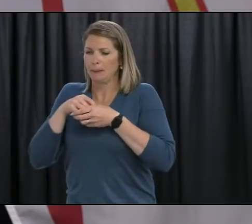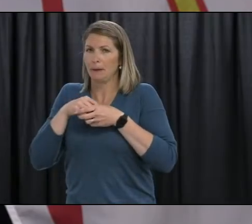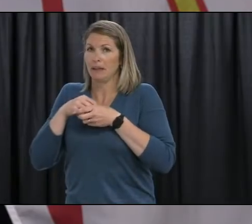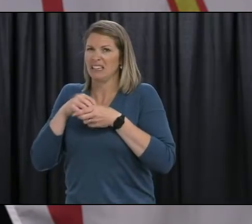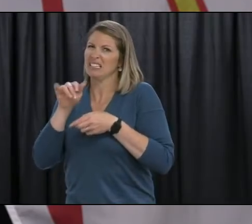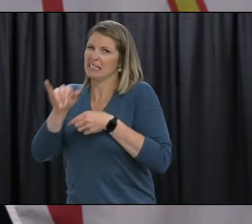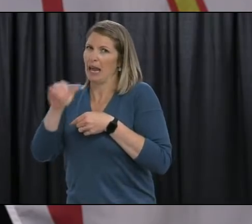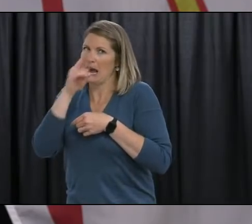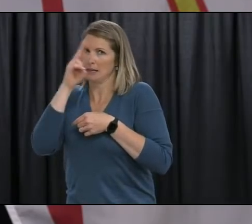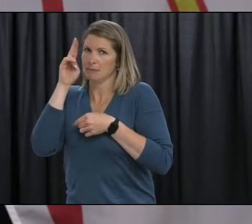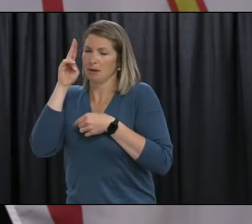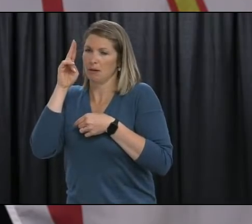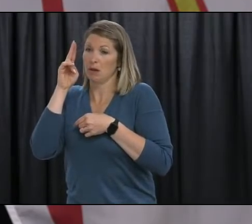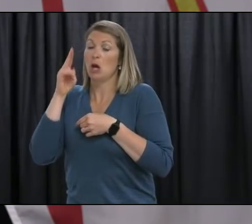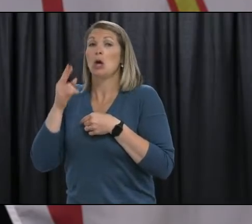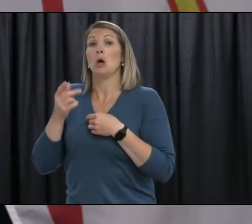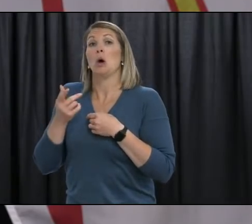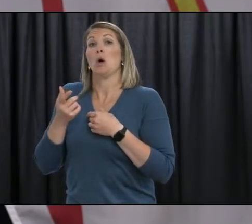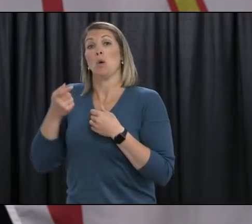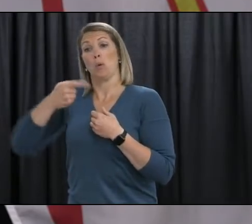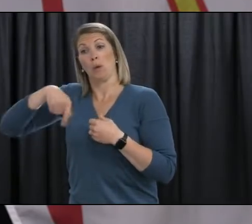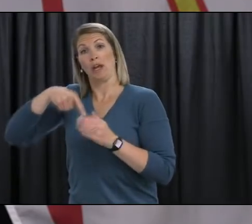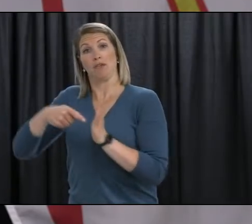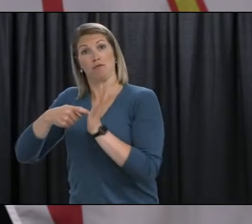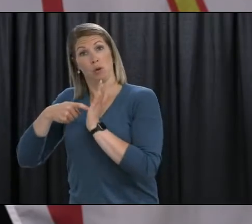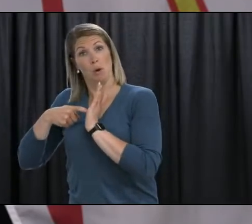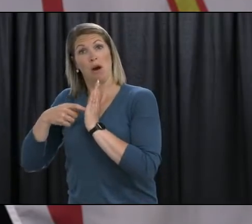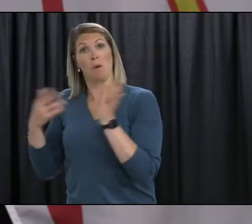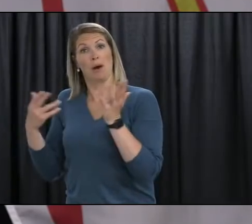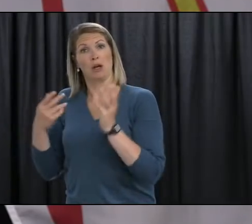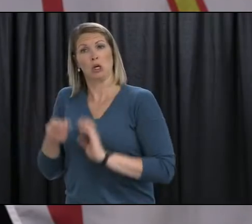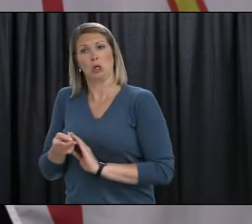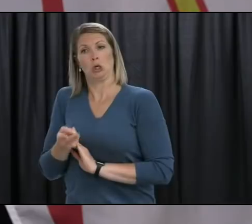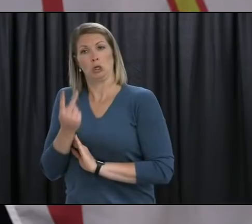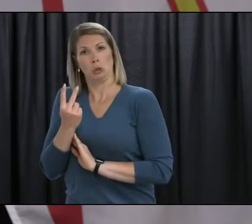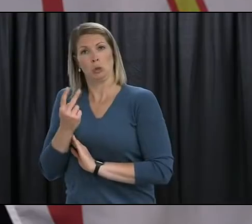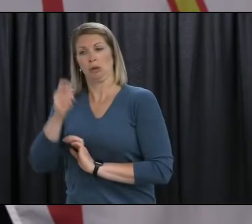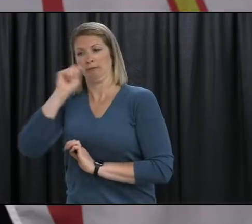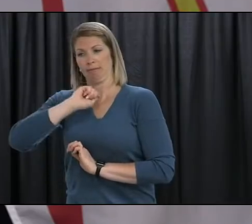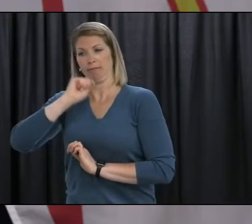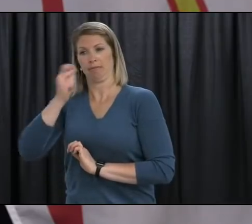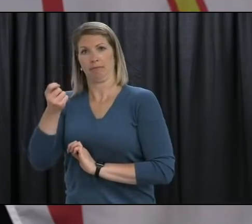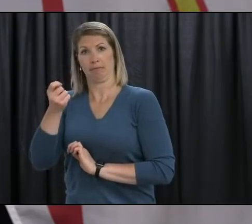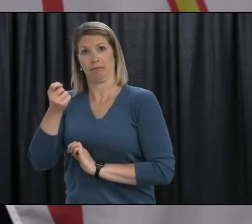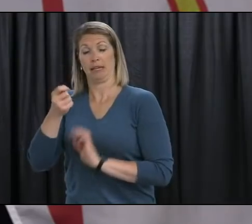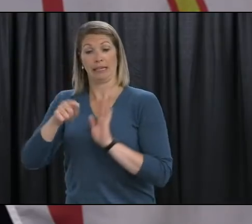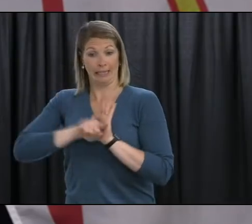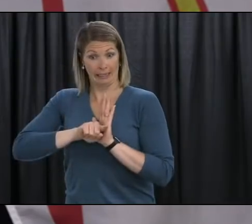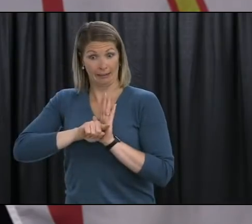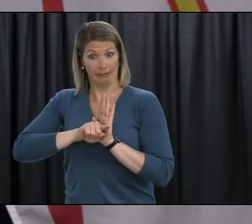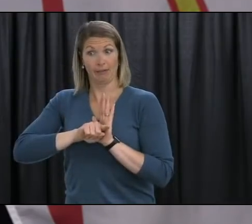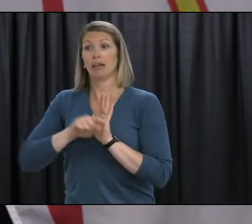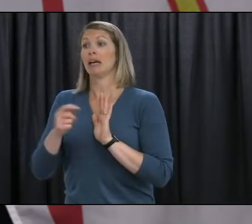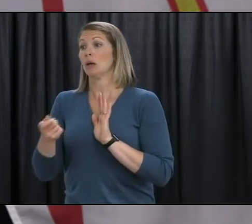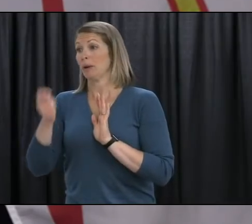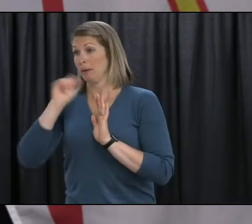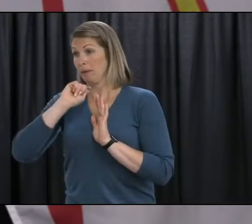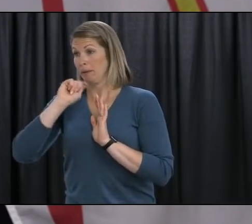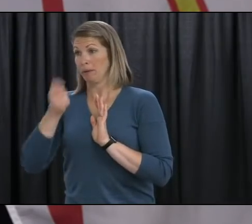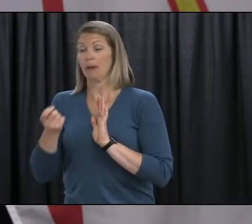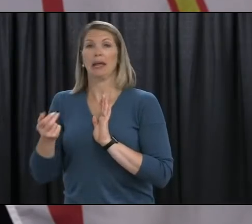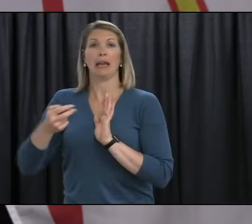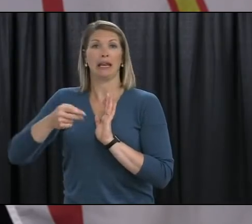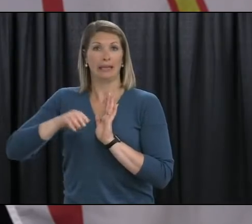is 2 tests done at least 24 hours apart that are negative before we